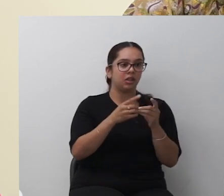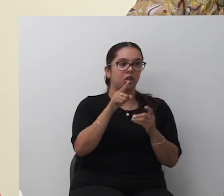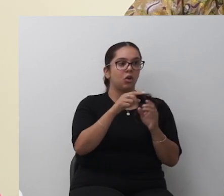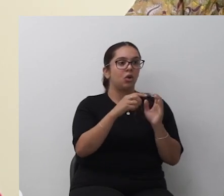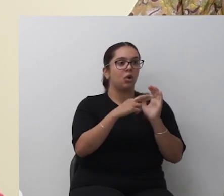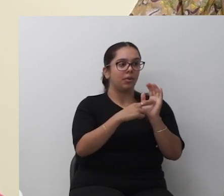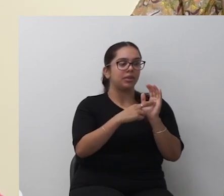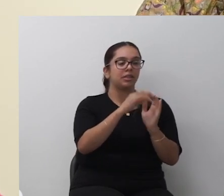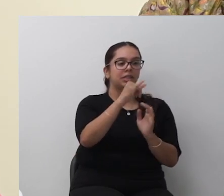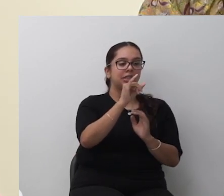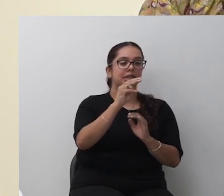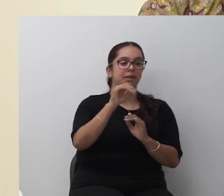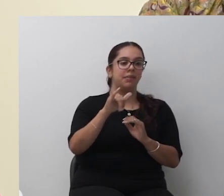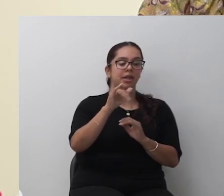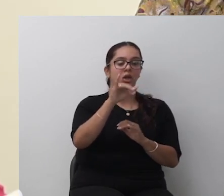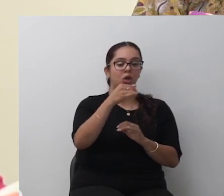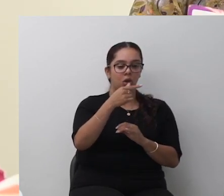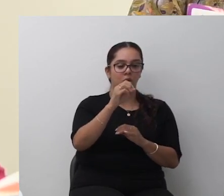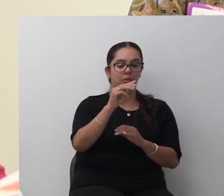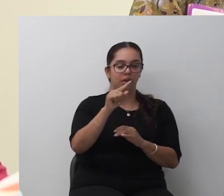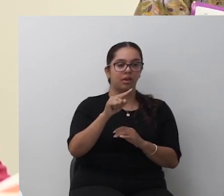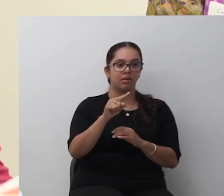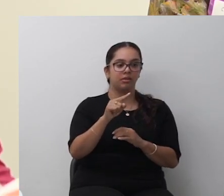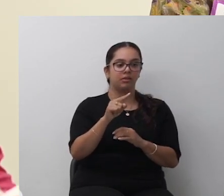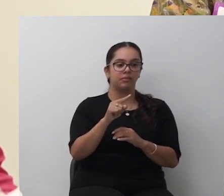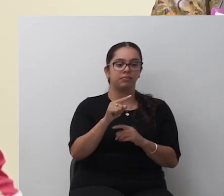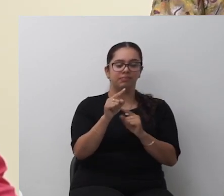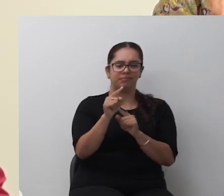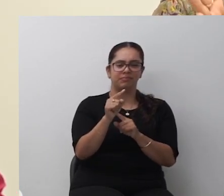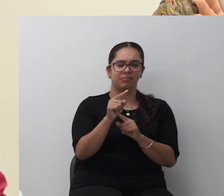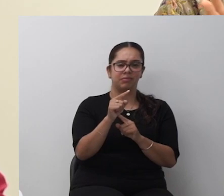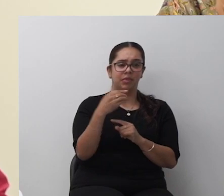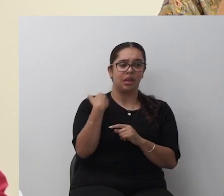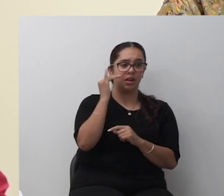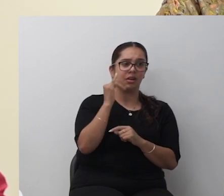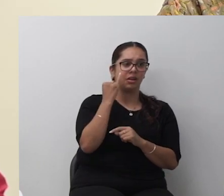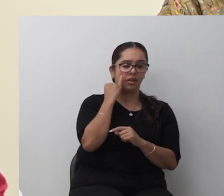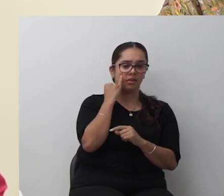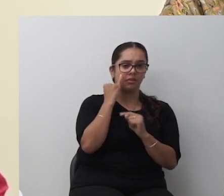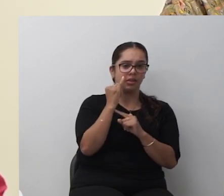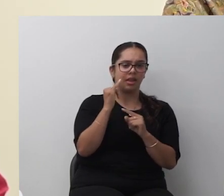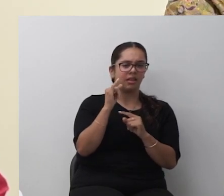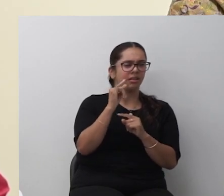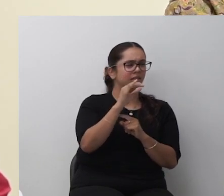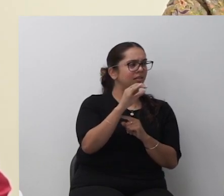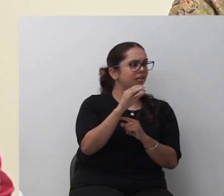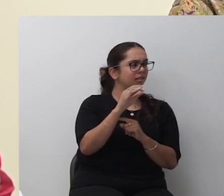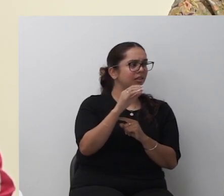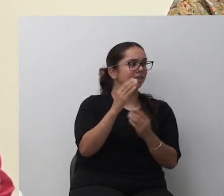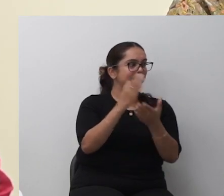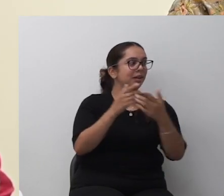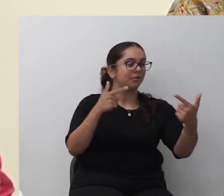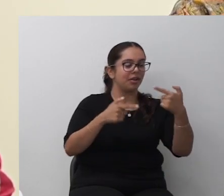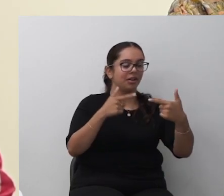Gomez, and Jimmy Gomez. I actually don't, so the ceasefire resolution, I don't know if he said that was just introduced today. He was not among those